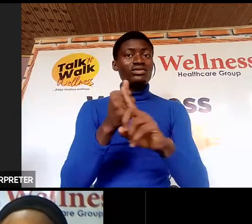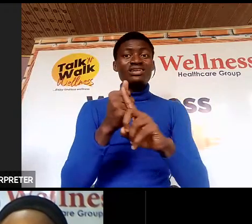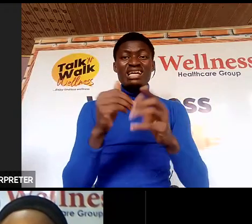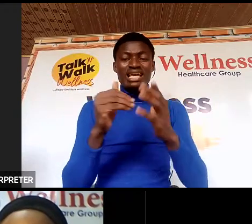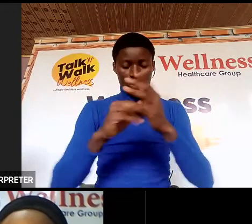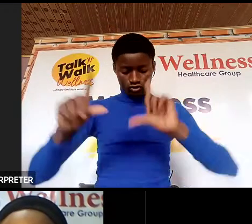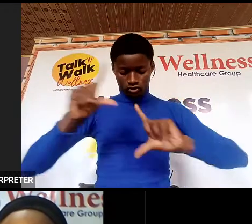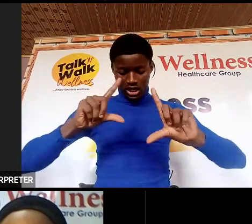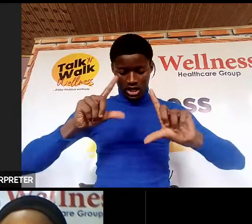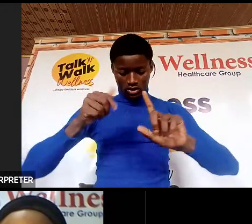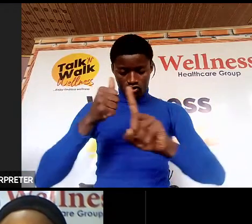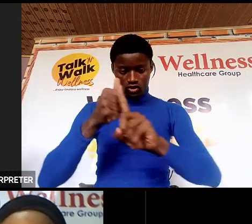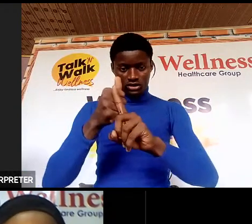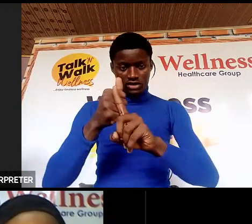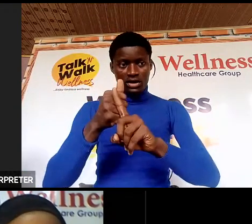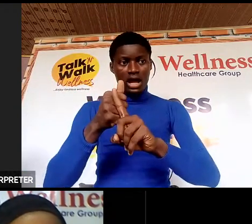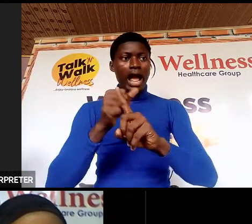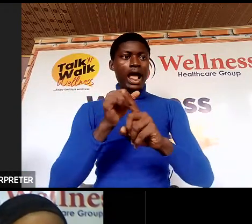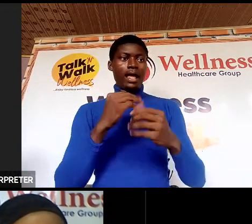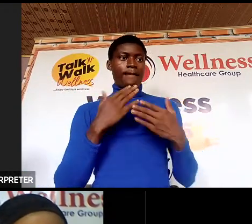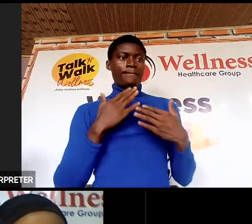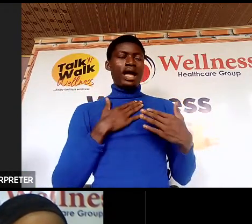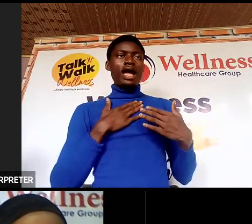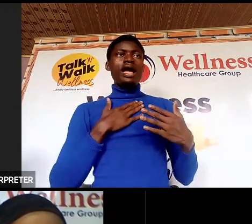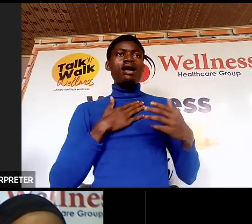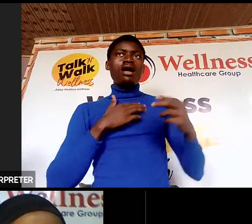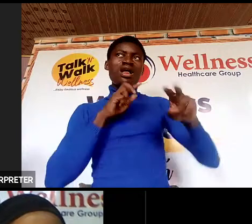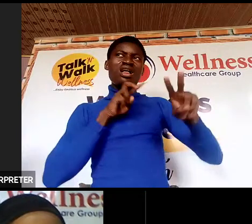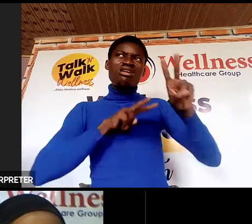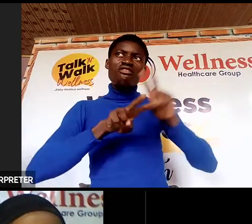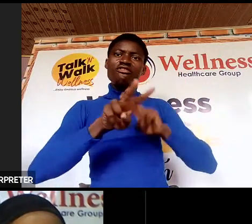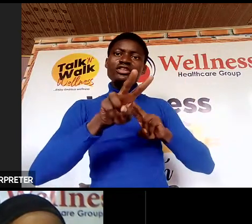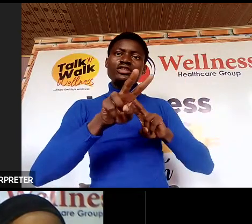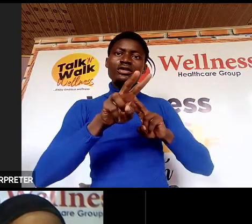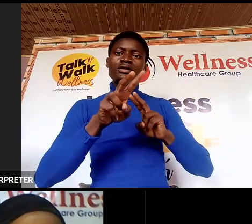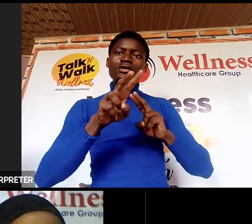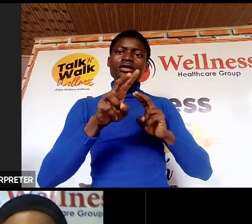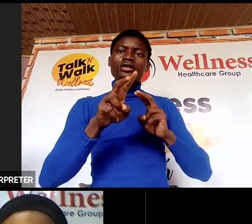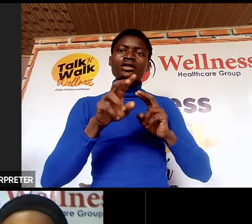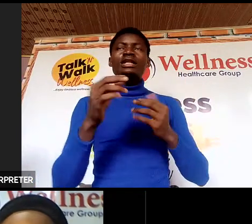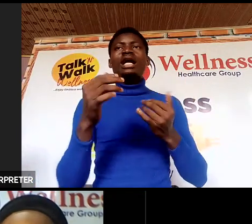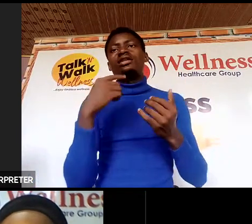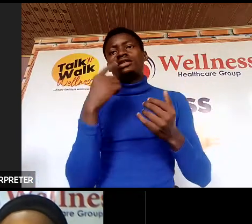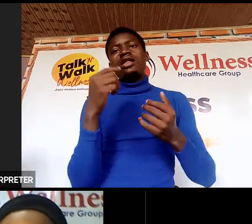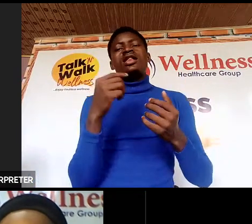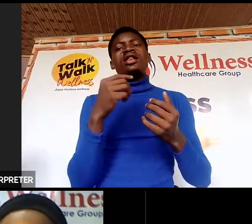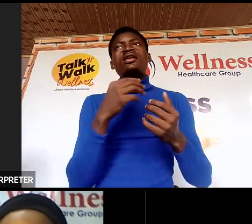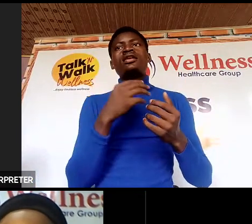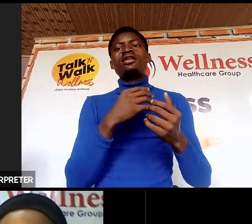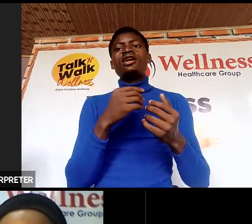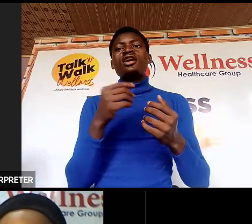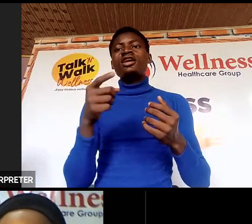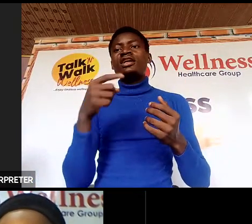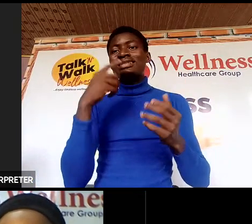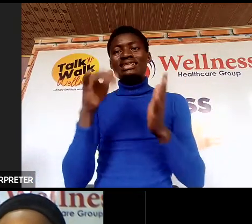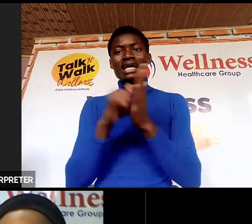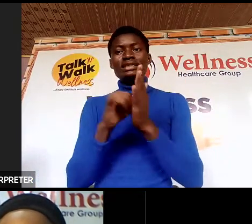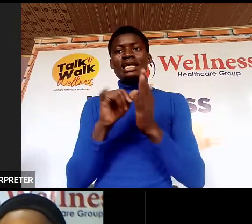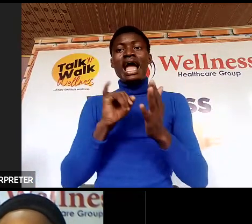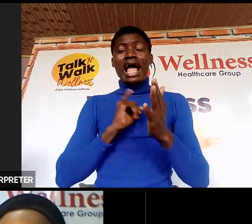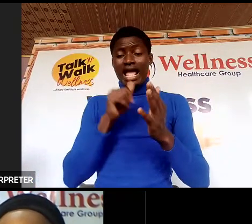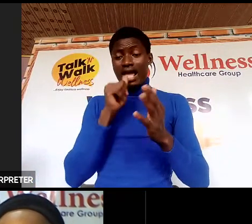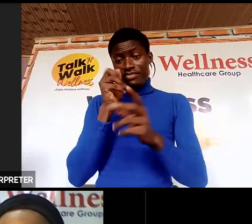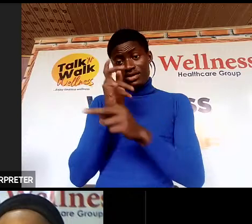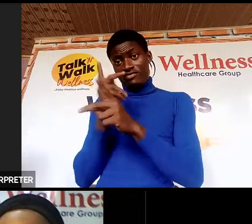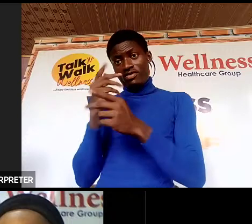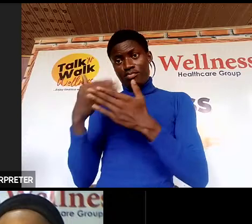that my first daughter, Bodesiri, I always say that I'm saving so that my daughter Bodesiri can go to Harvard. So I joke about